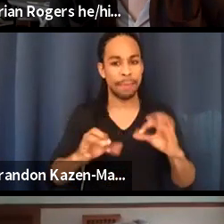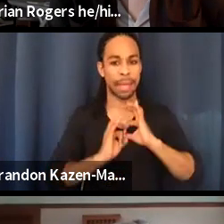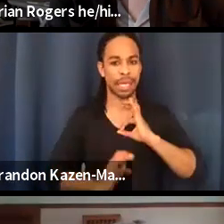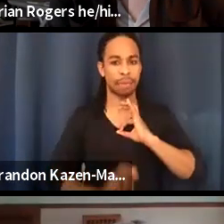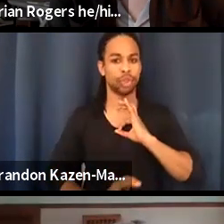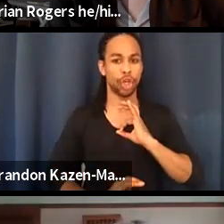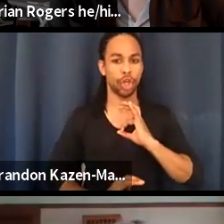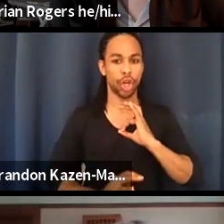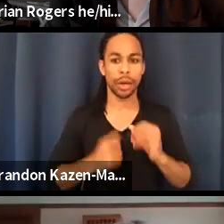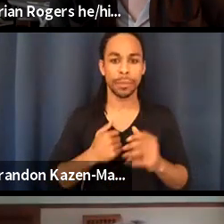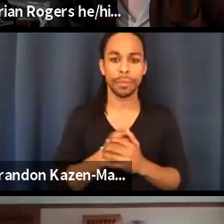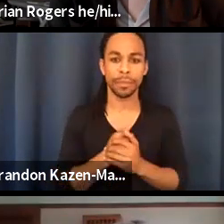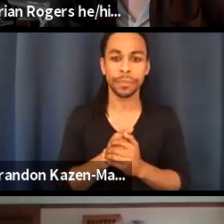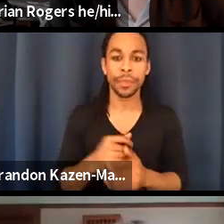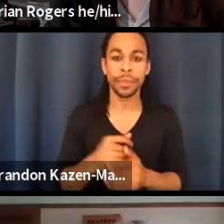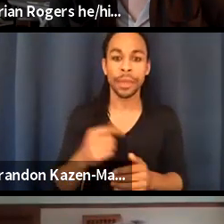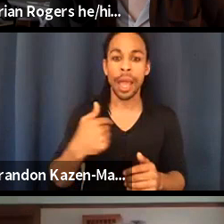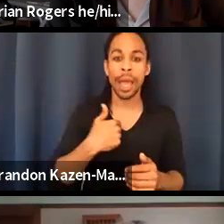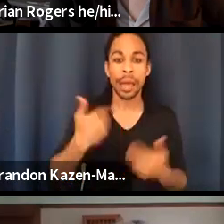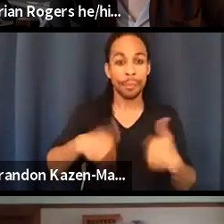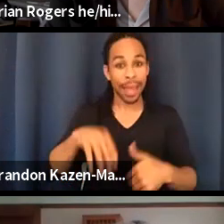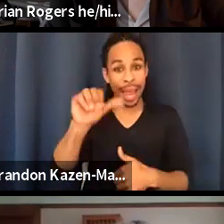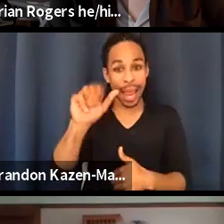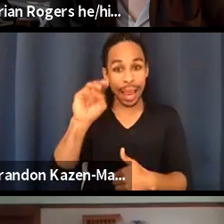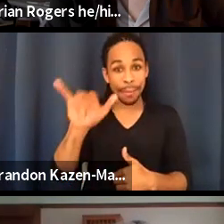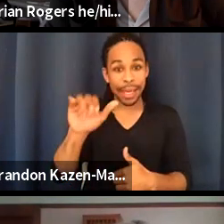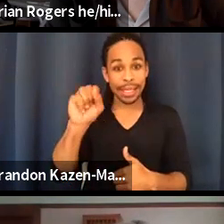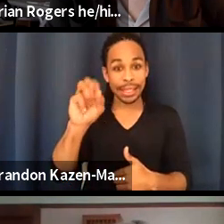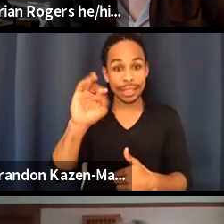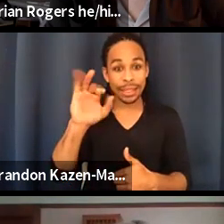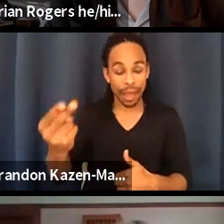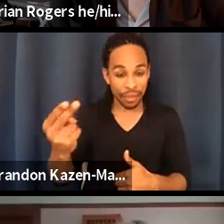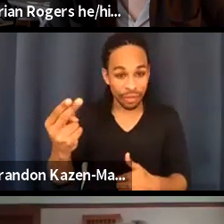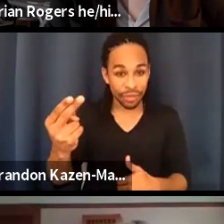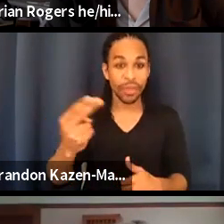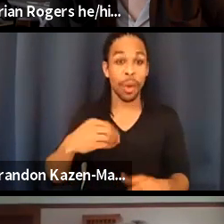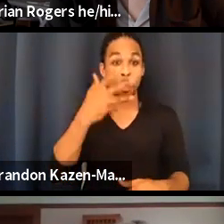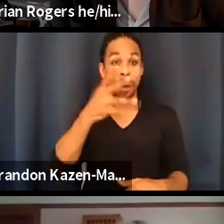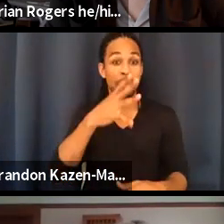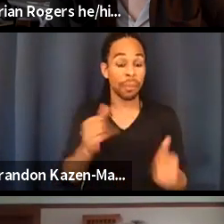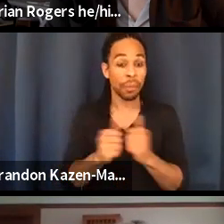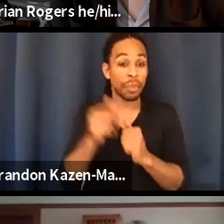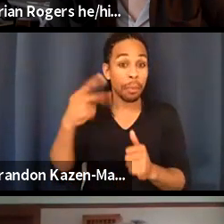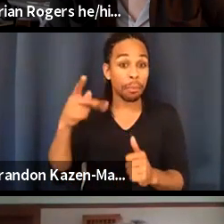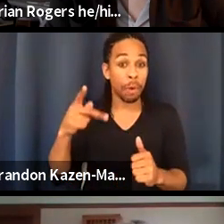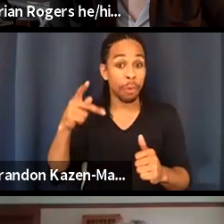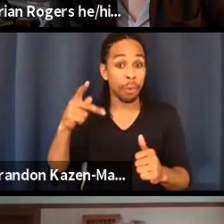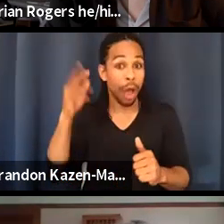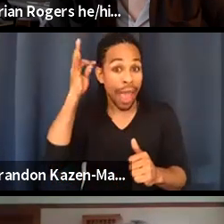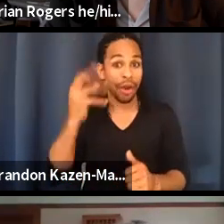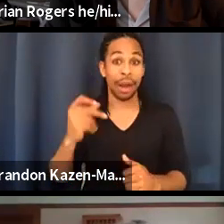I'm Amy Smith. I'm a white woman with purple hair and a purple sweater.